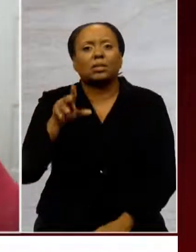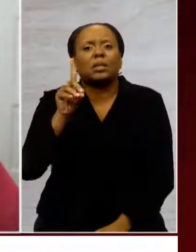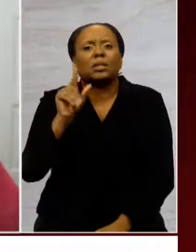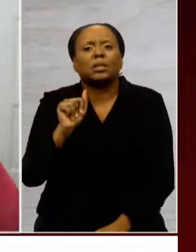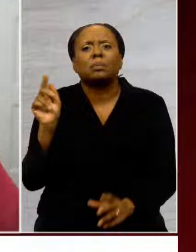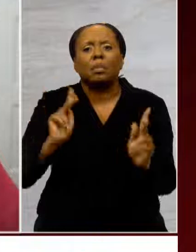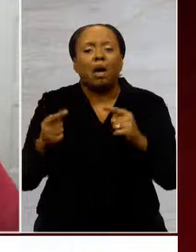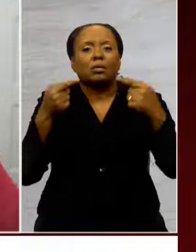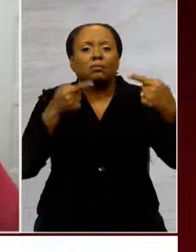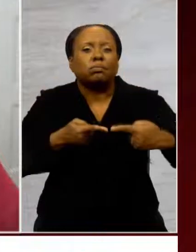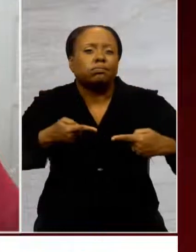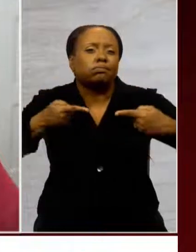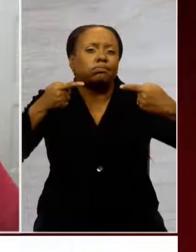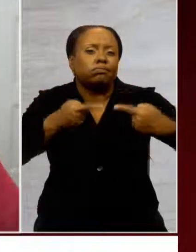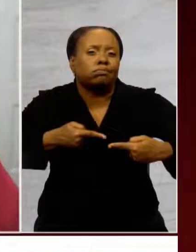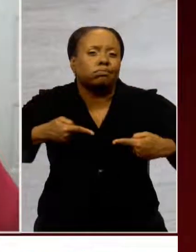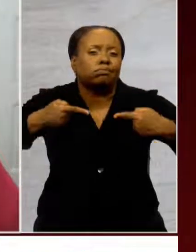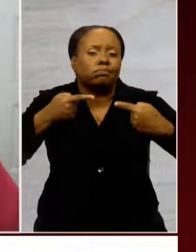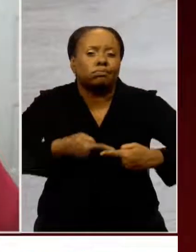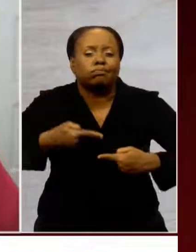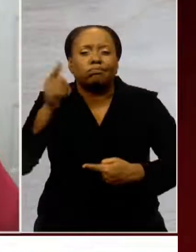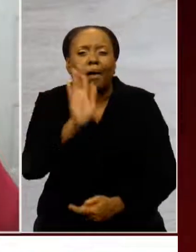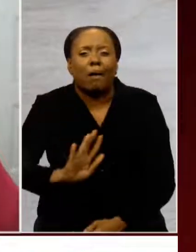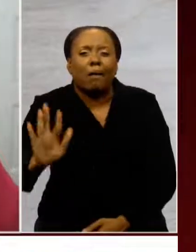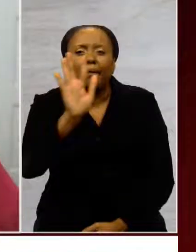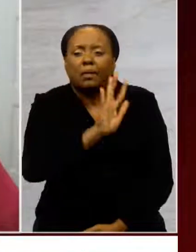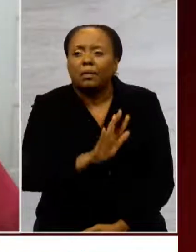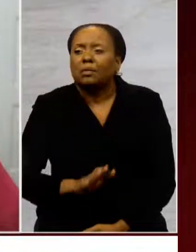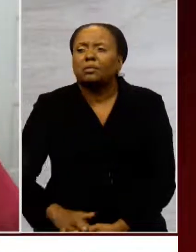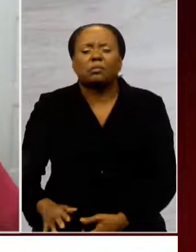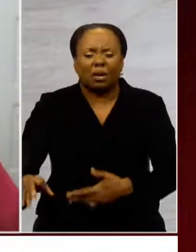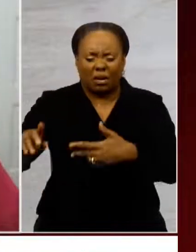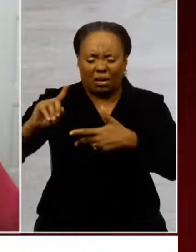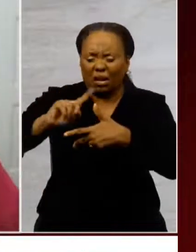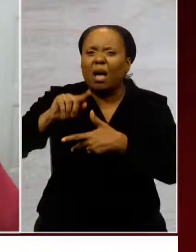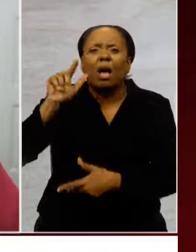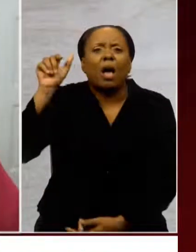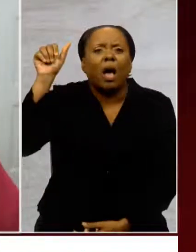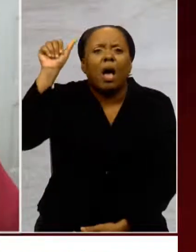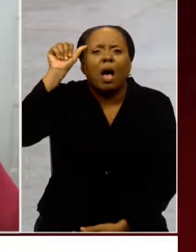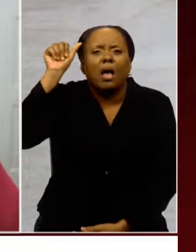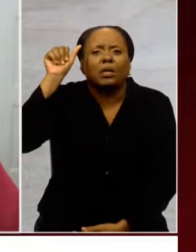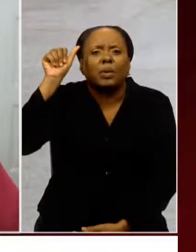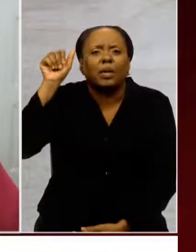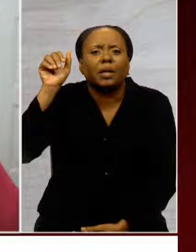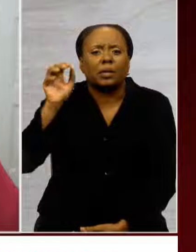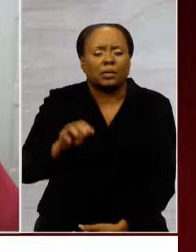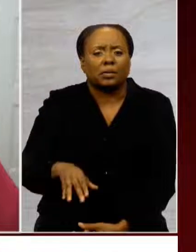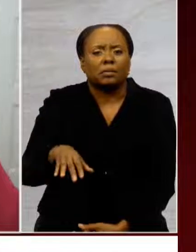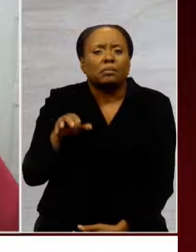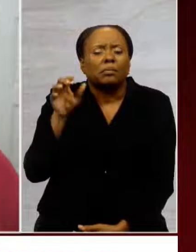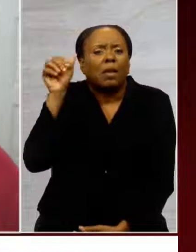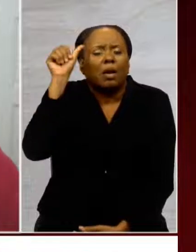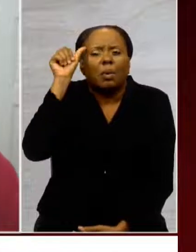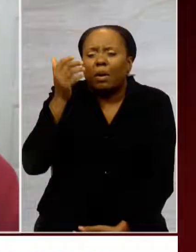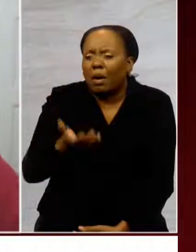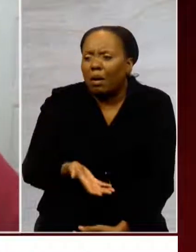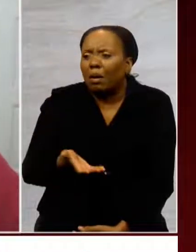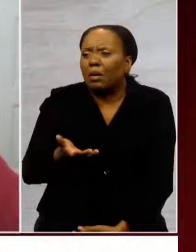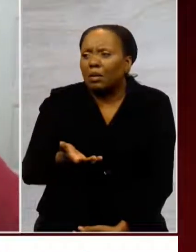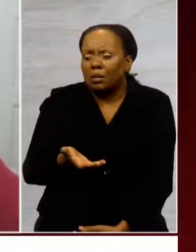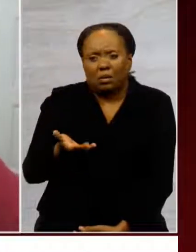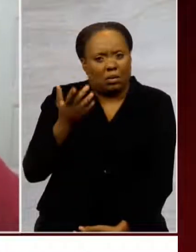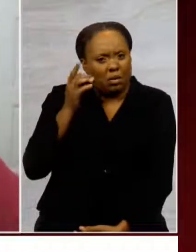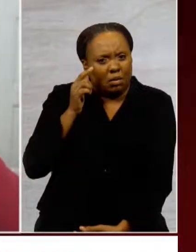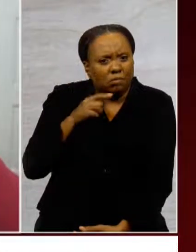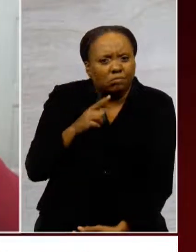been struggling with across the board. And really, in terms of the legislation, have you been able to sort that